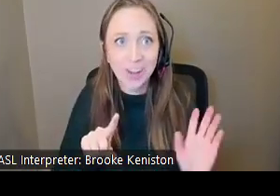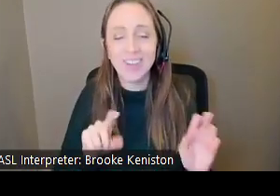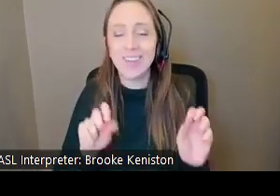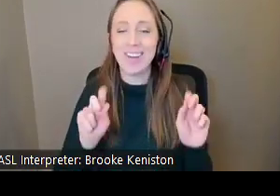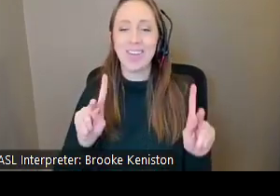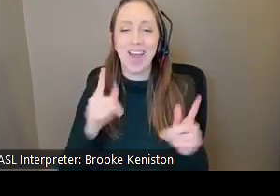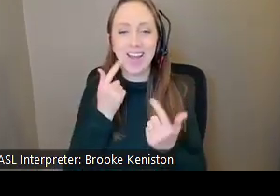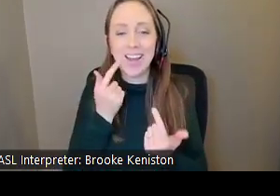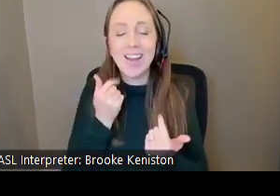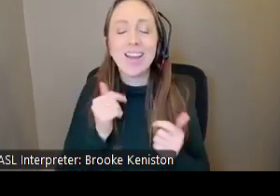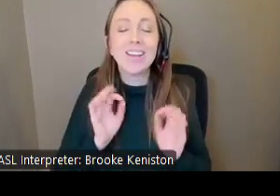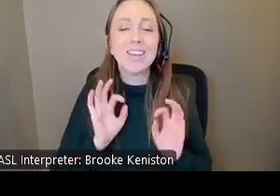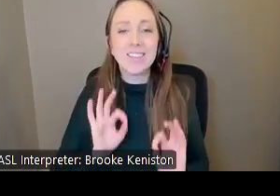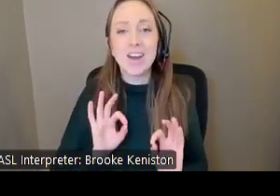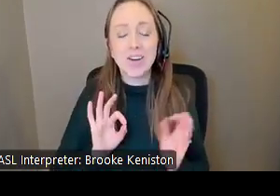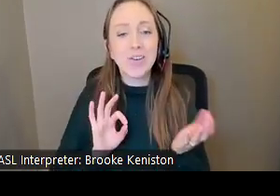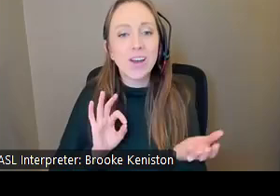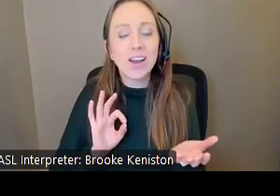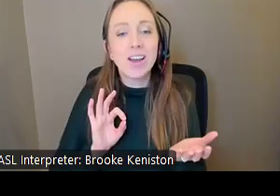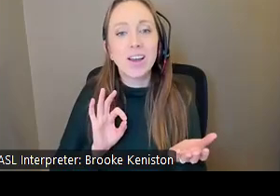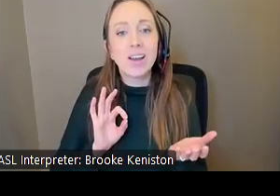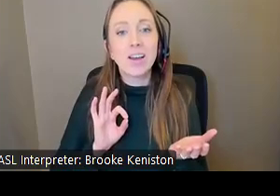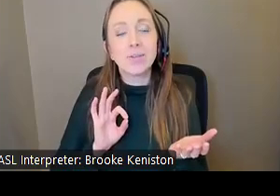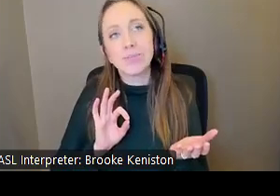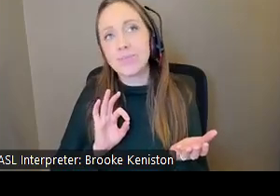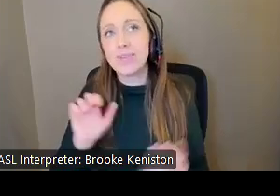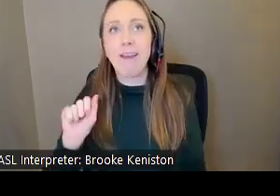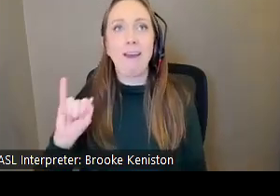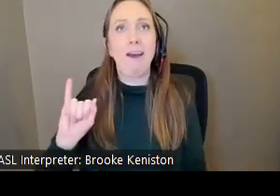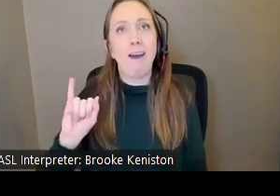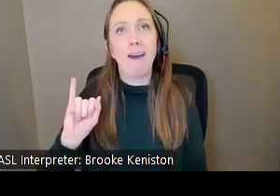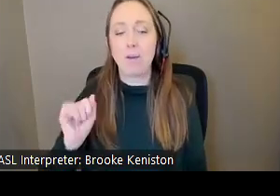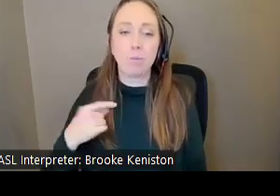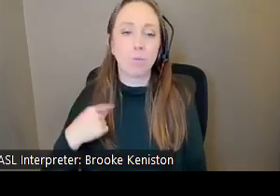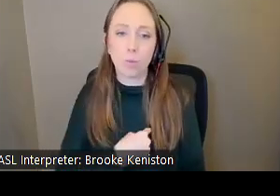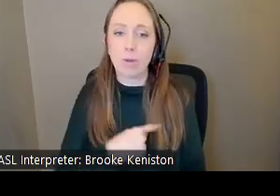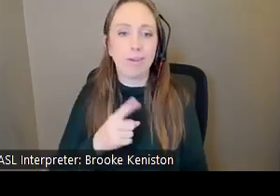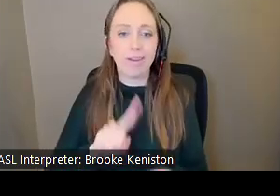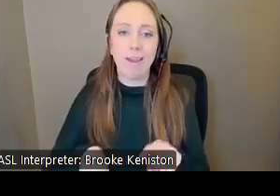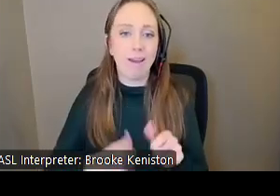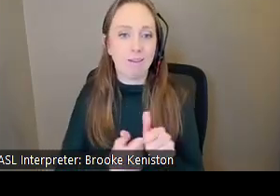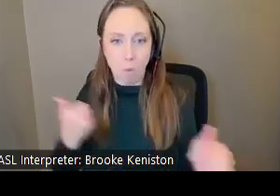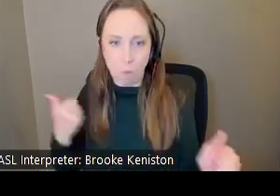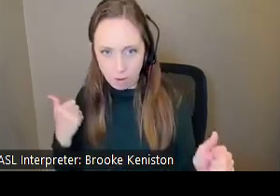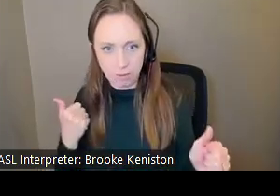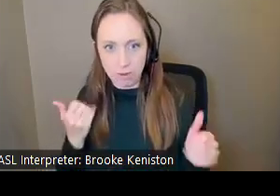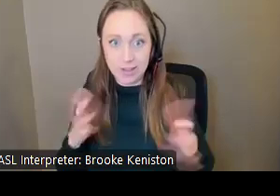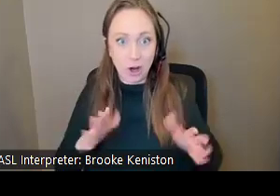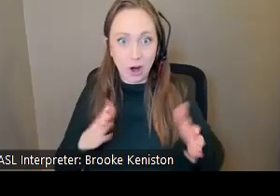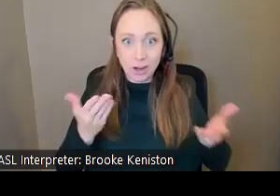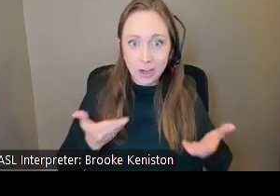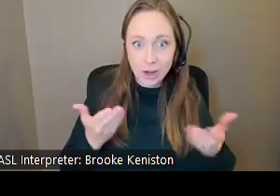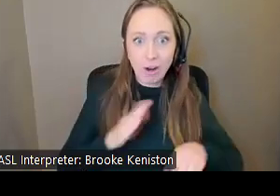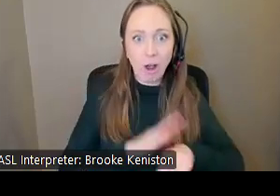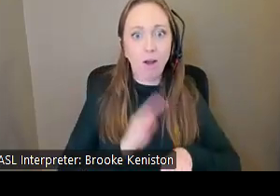good. Yeah, and I think it's one of those things that you can't get away from, because it is here. It is in our phones. It is in